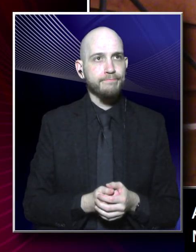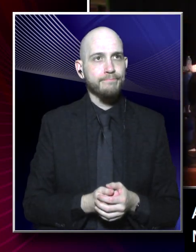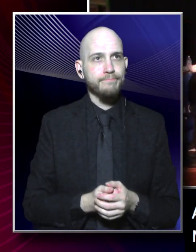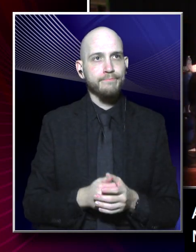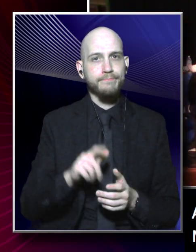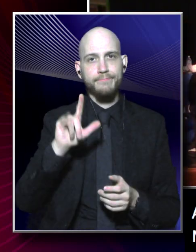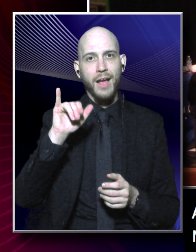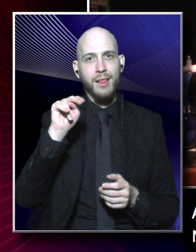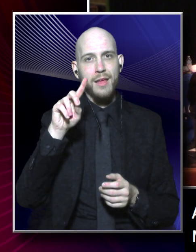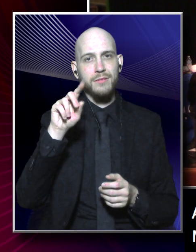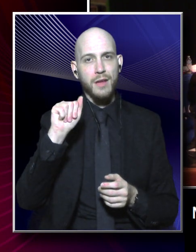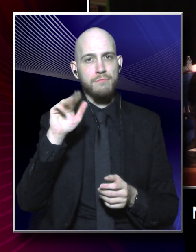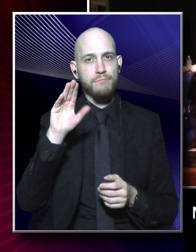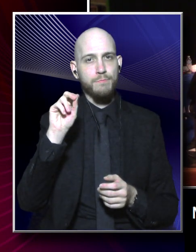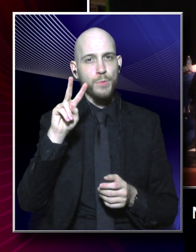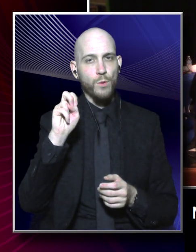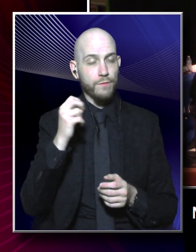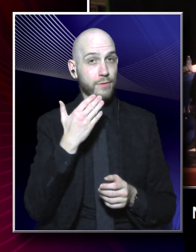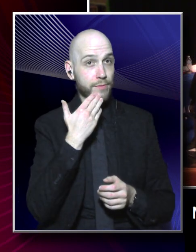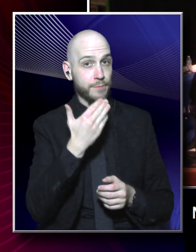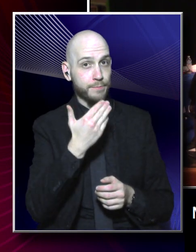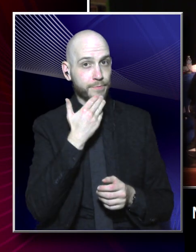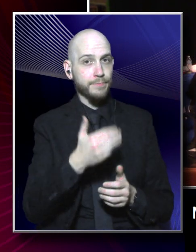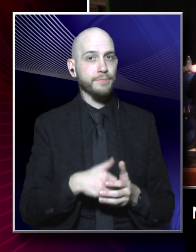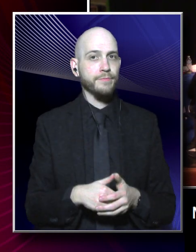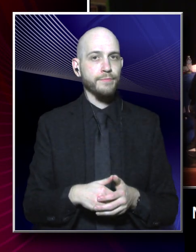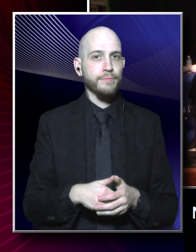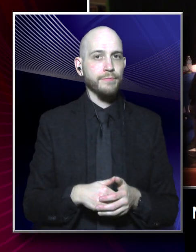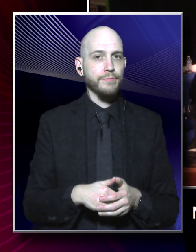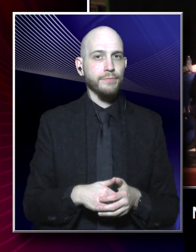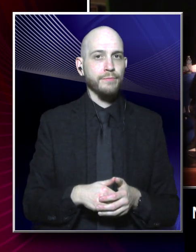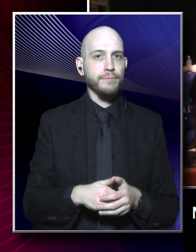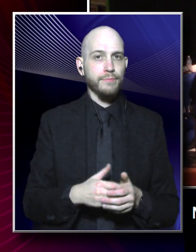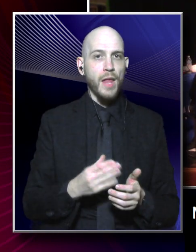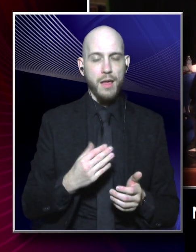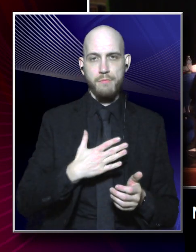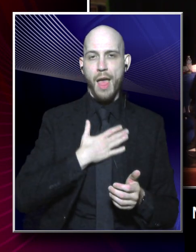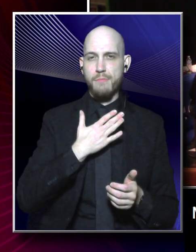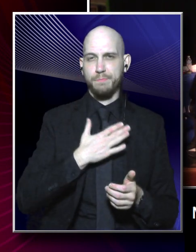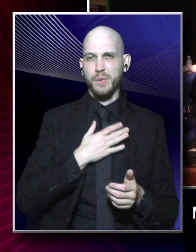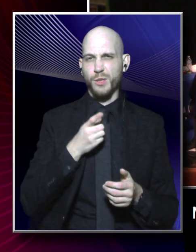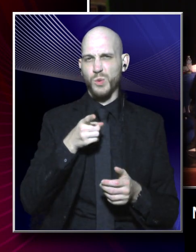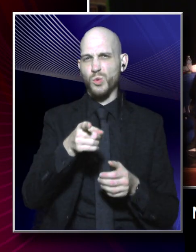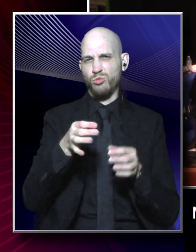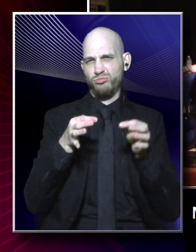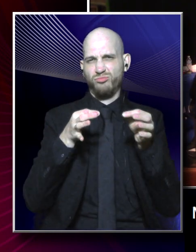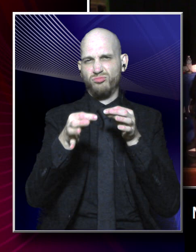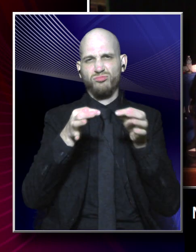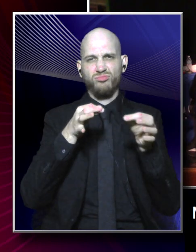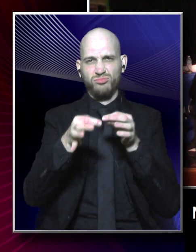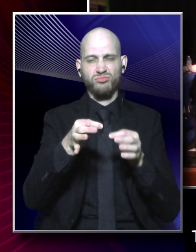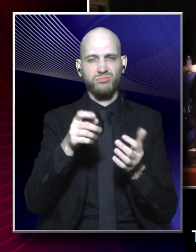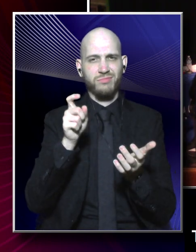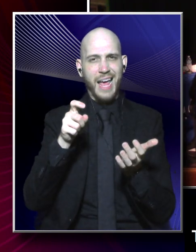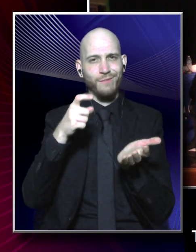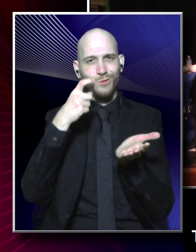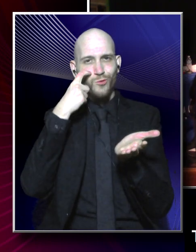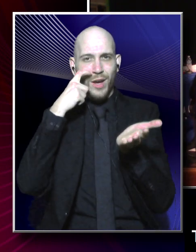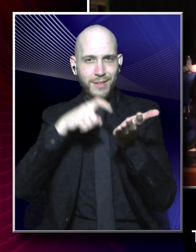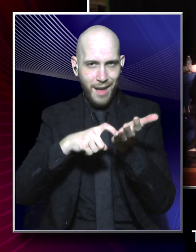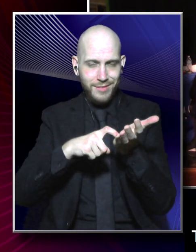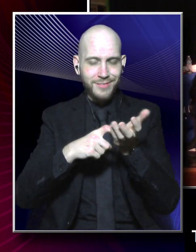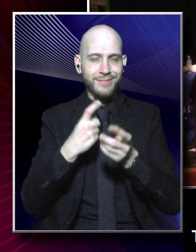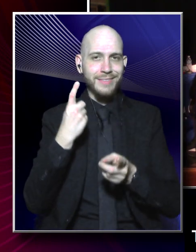Thank you. And I'm glad you mentioned that, and that has to be recognized and considered and focused